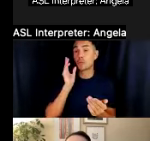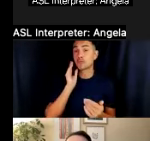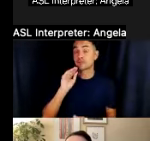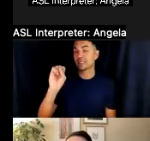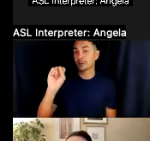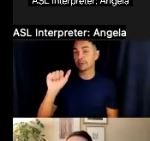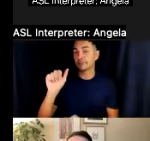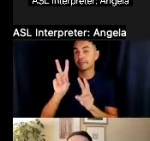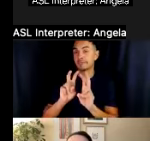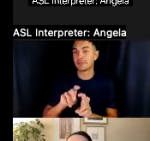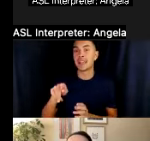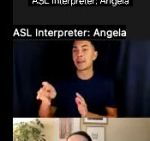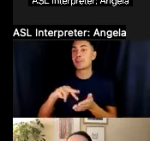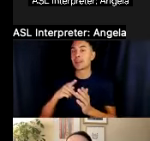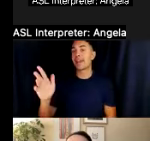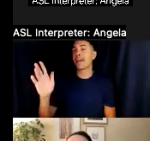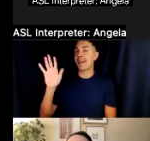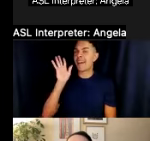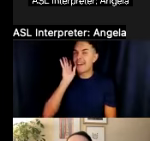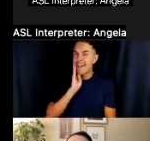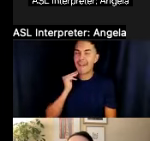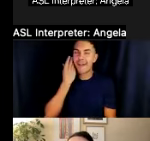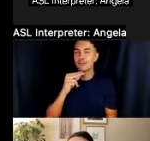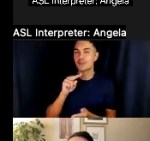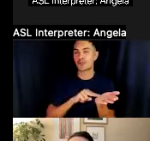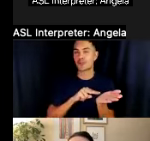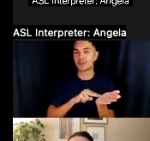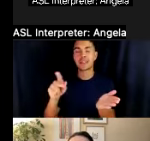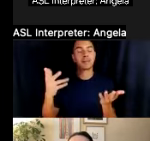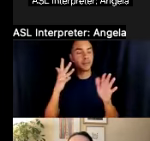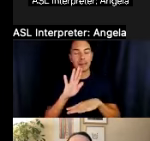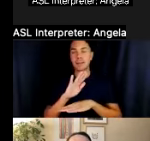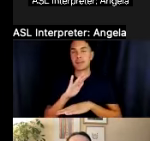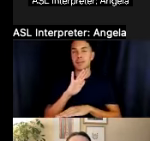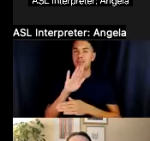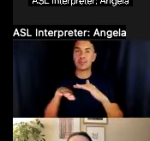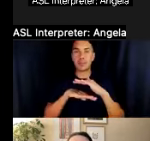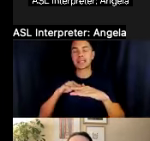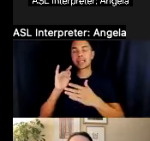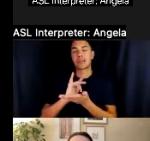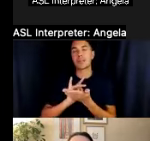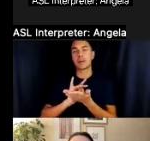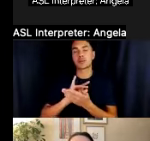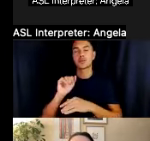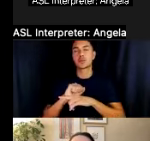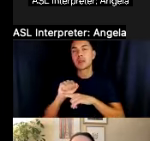they've already been a nurse. They already have their basic medical training, and the SANE training is on top of that,